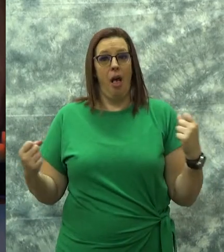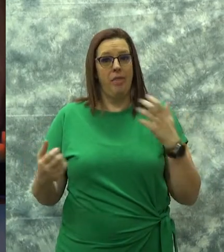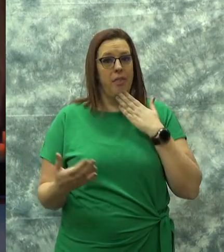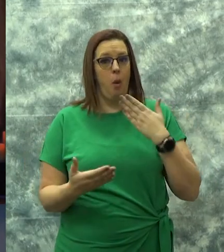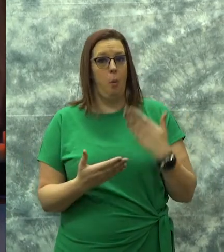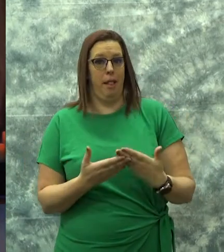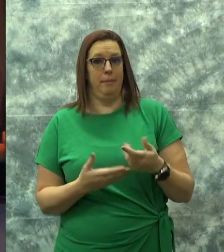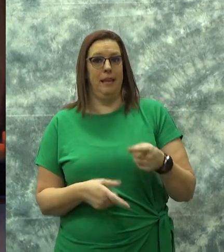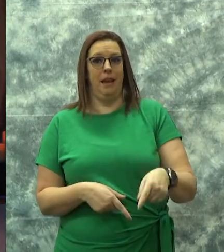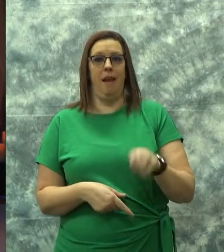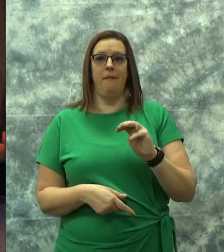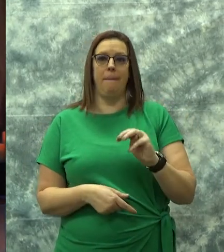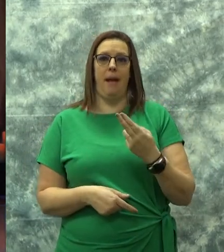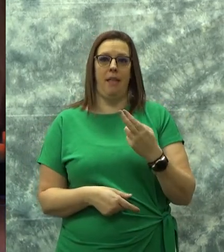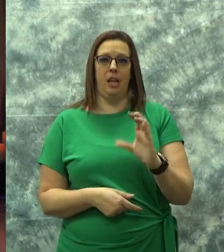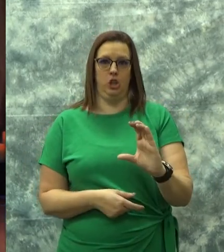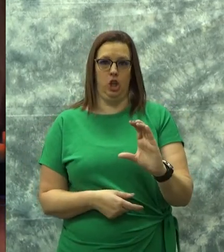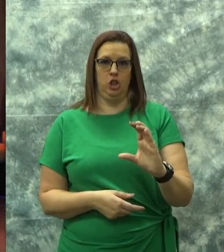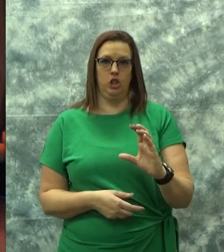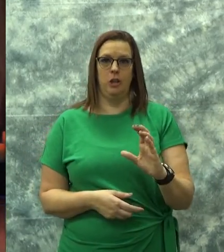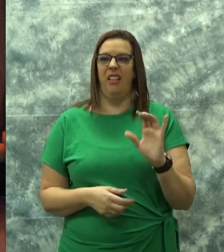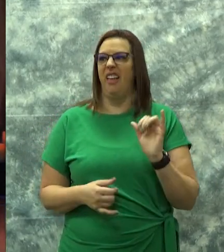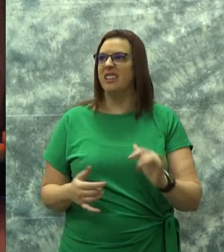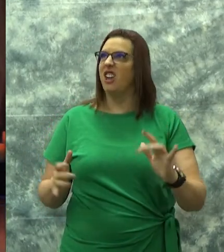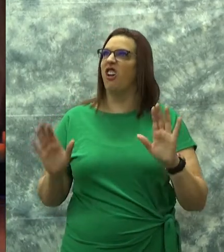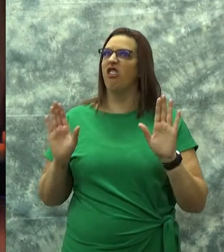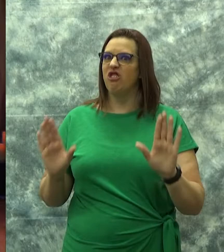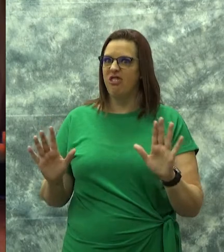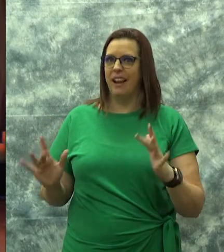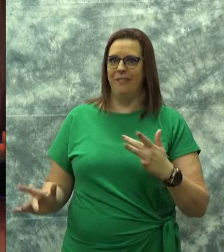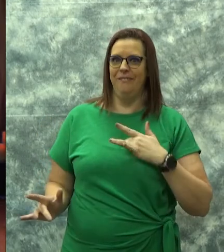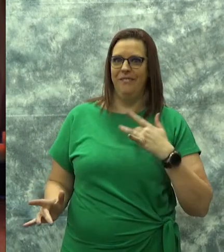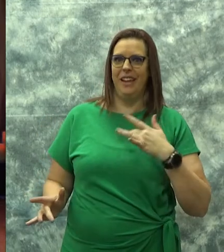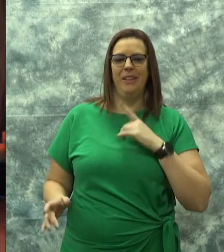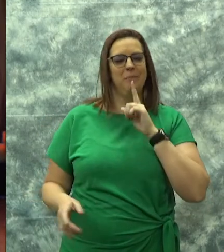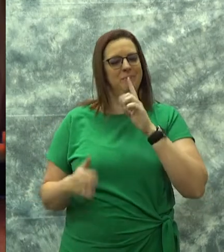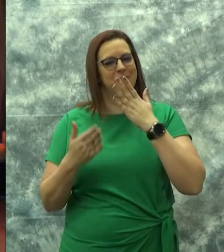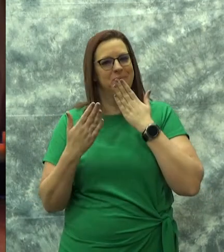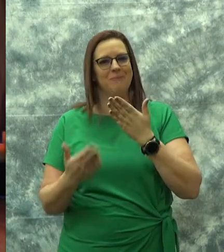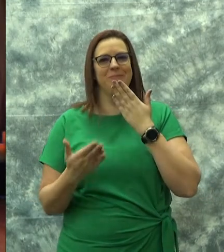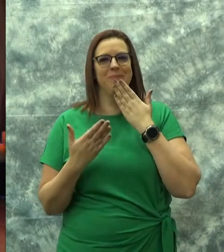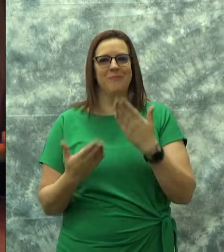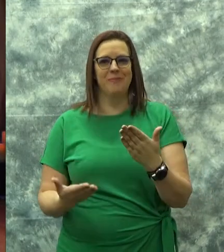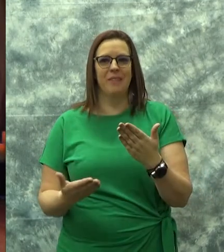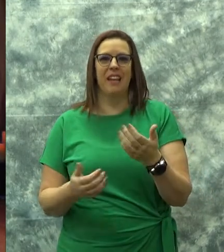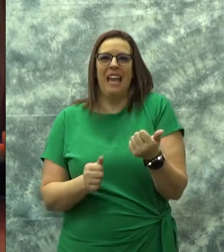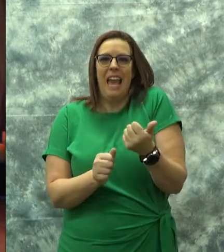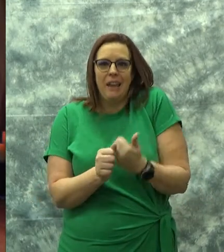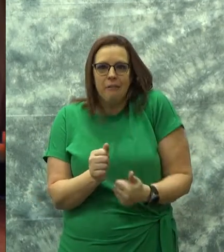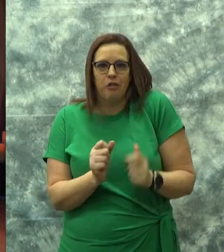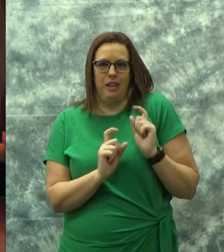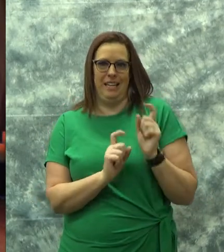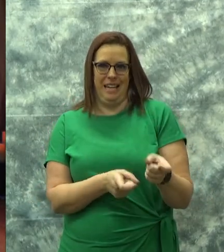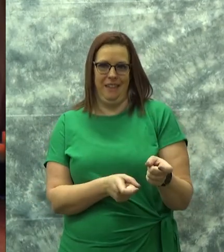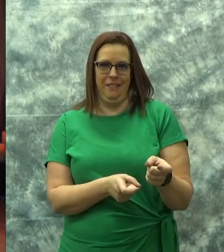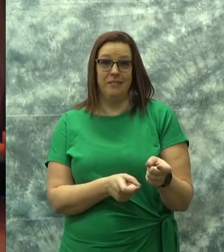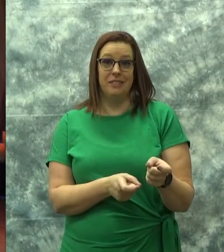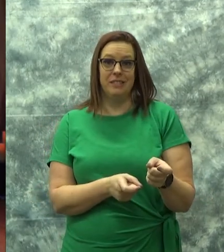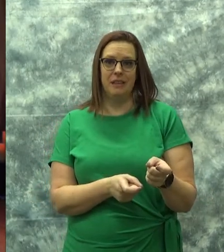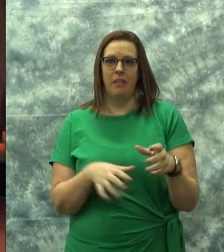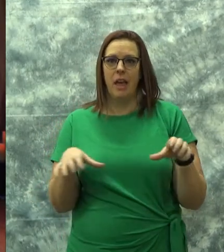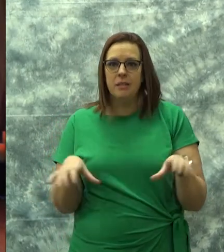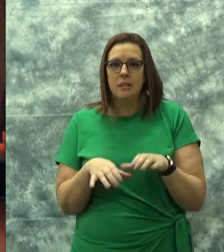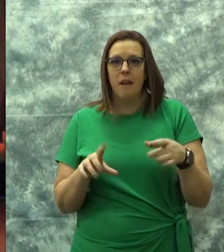the health, and the well-being of Mile High Church. And that is a great feeling, and we are so grateful for every bit of